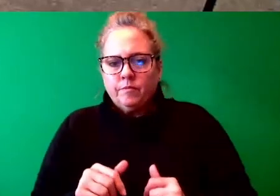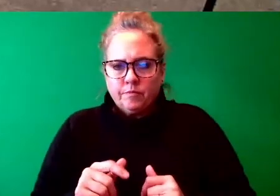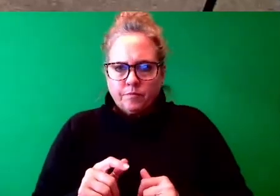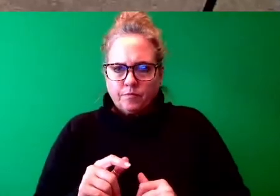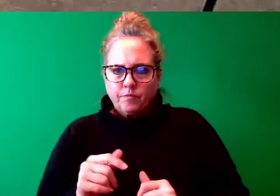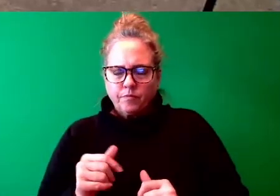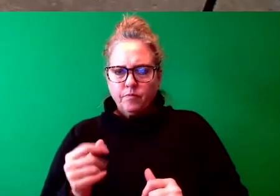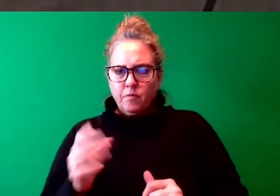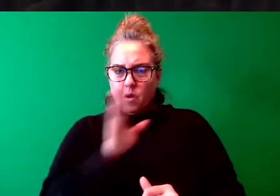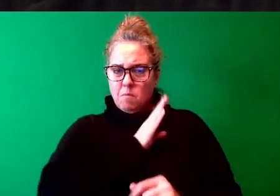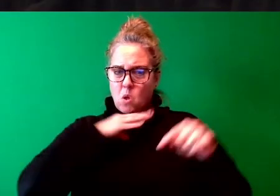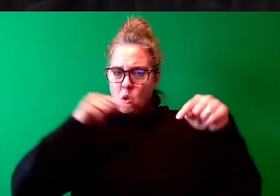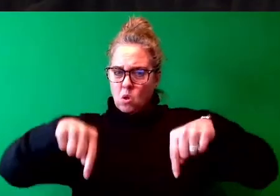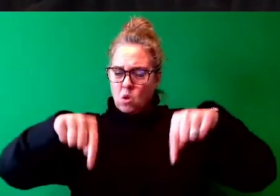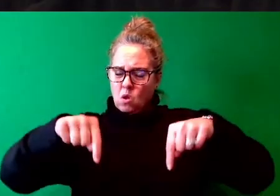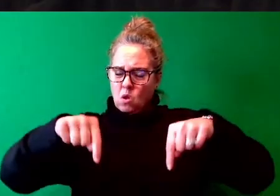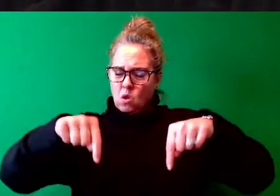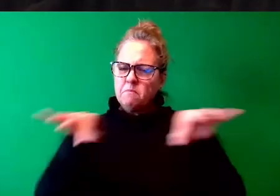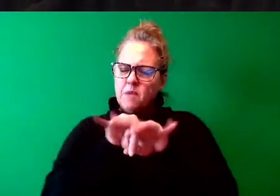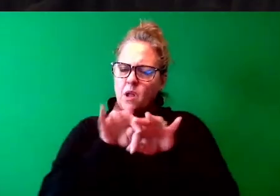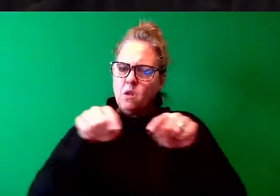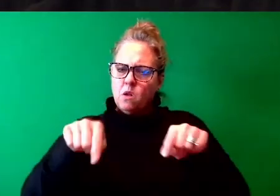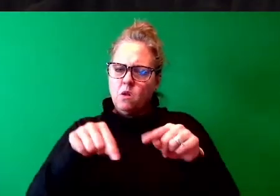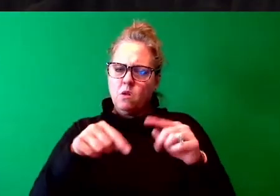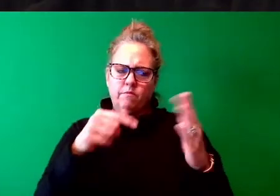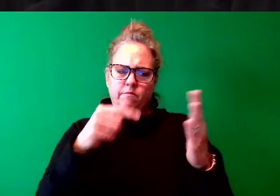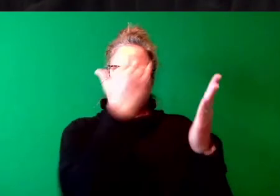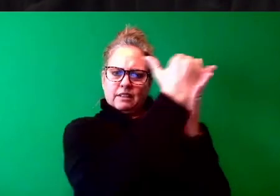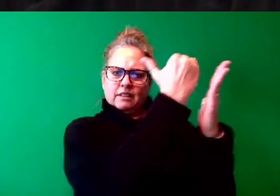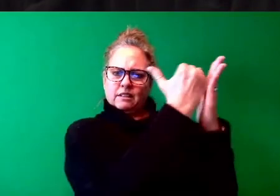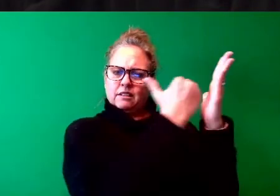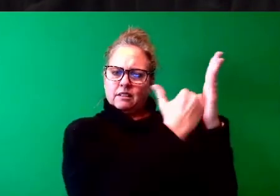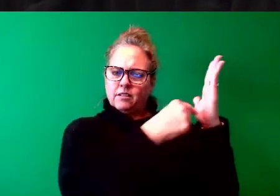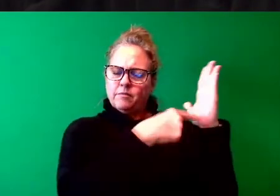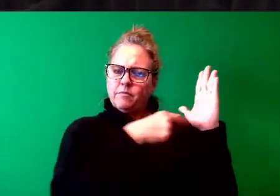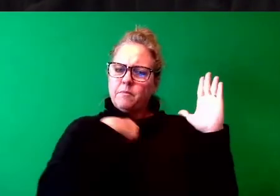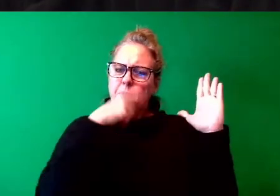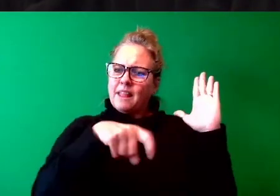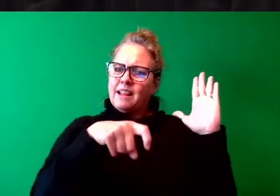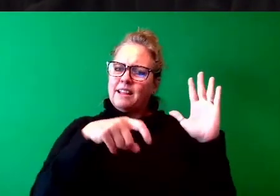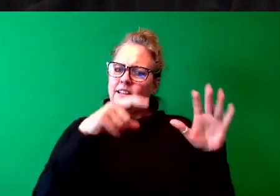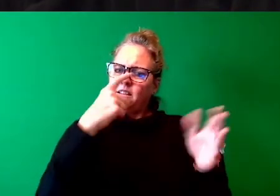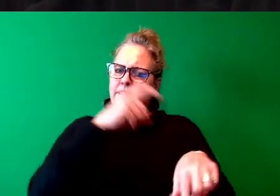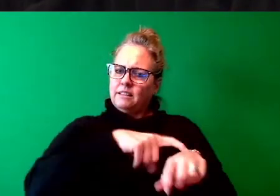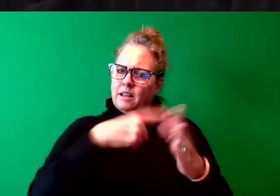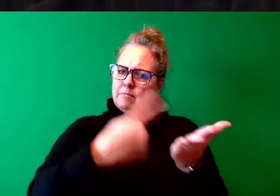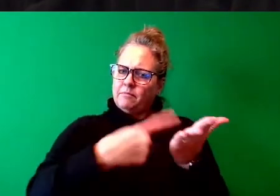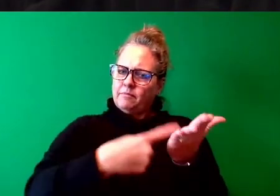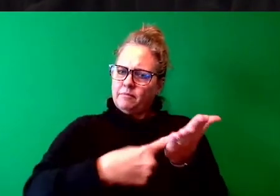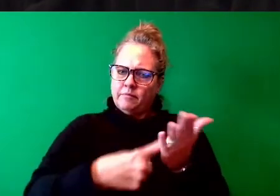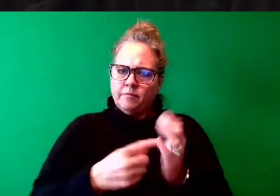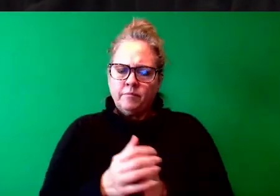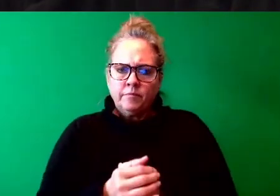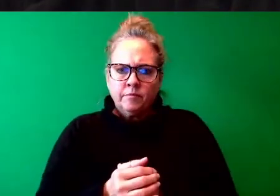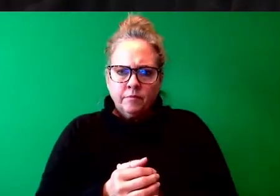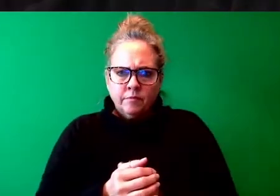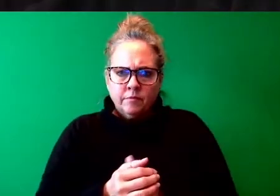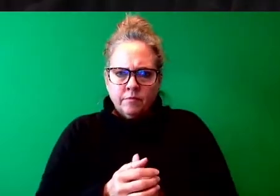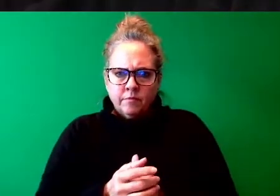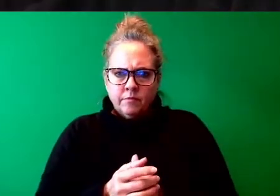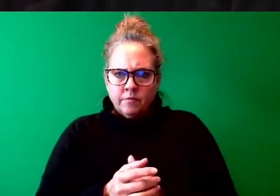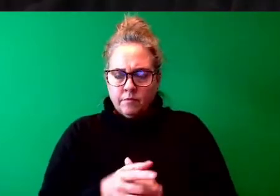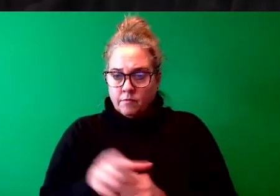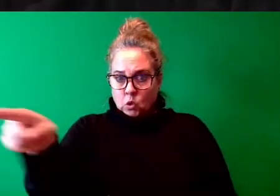discussion. Well, many boards have committees. So far, we don't. We have been able to get by as a Board of